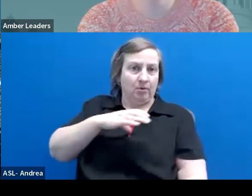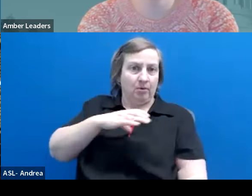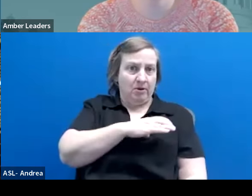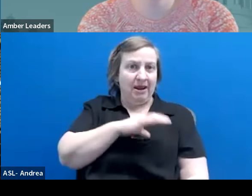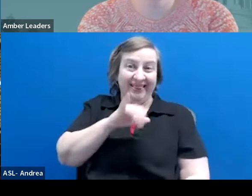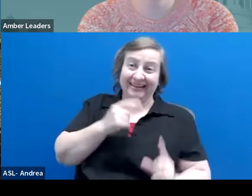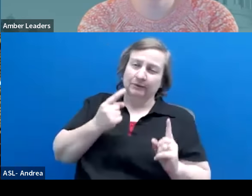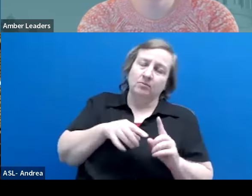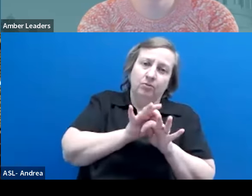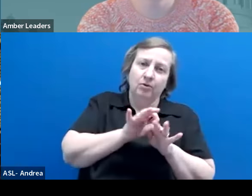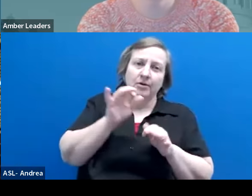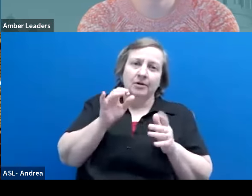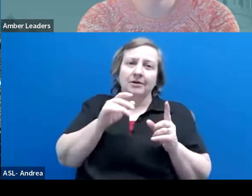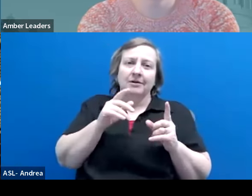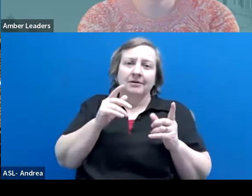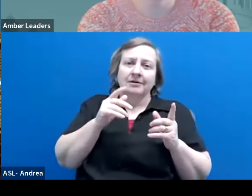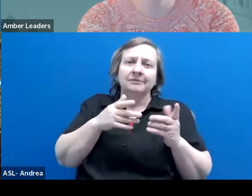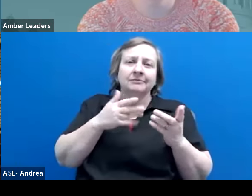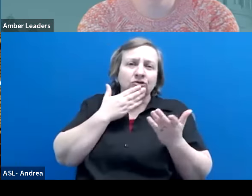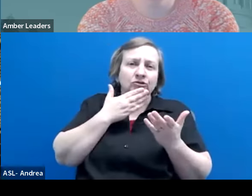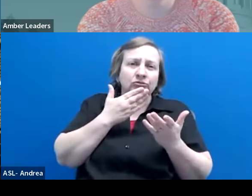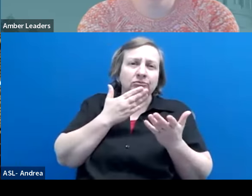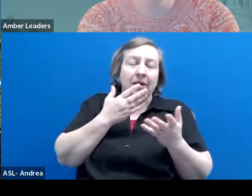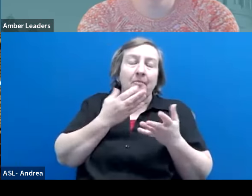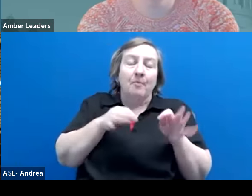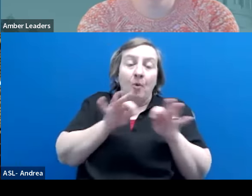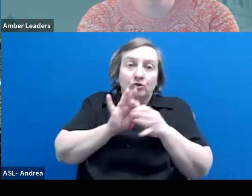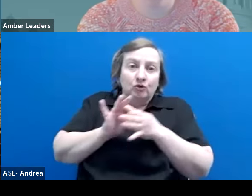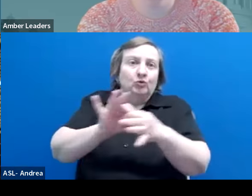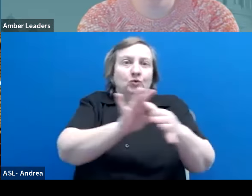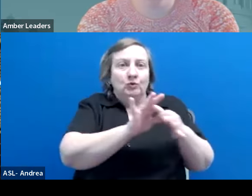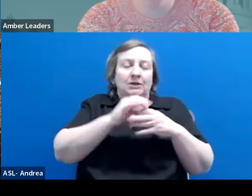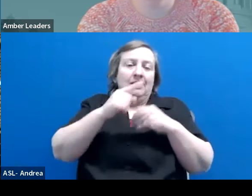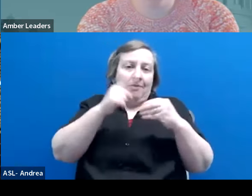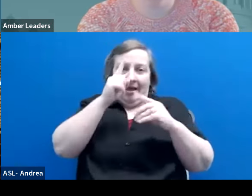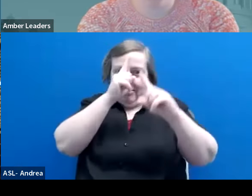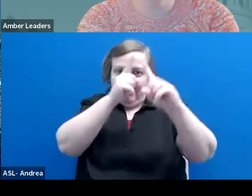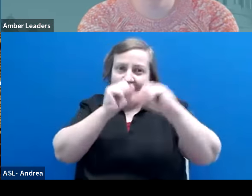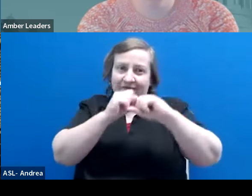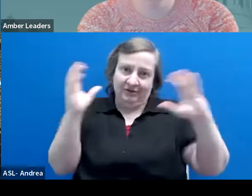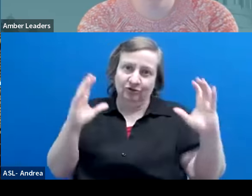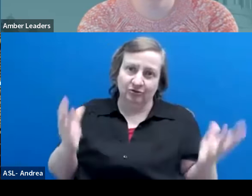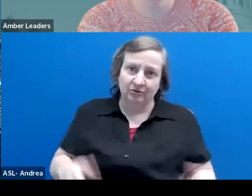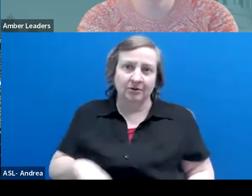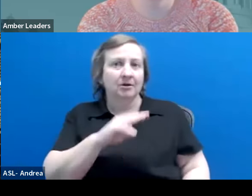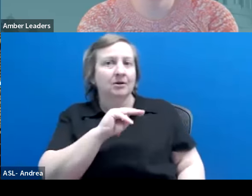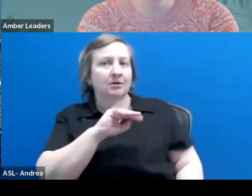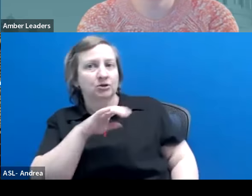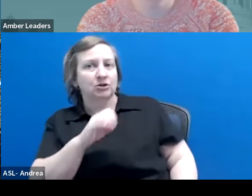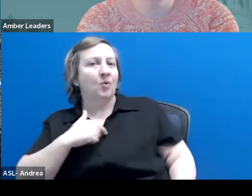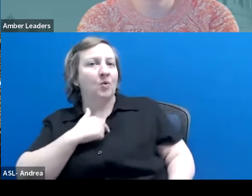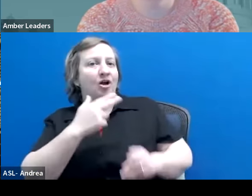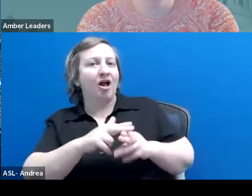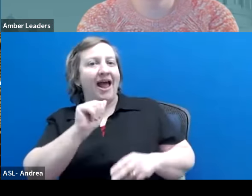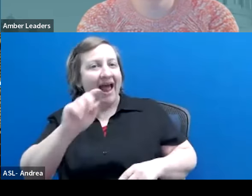mean, there couldn't get anything more thoughtful than unity on the vision. And Michelle, we're calling it an ad hoc work group